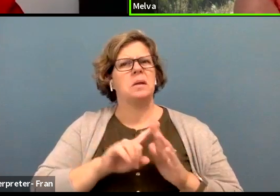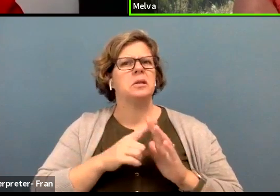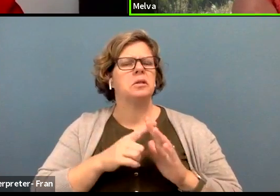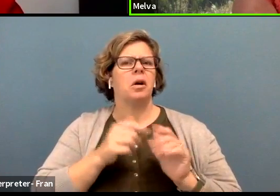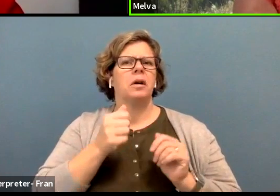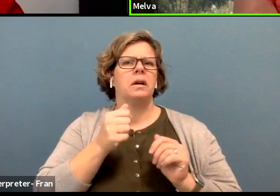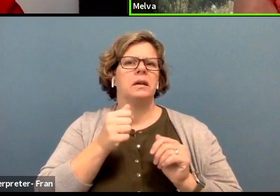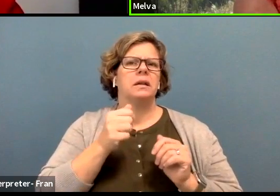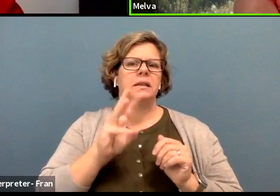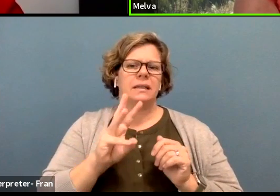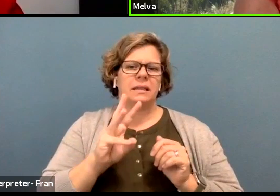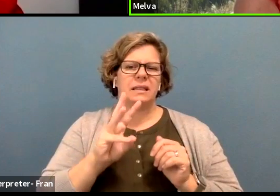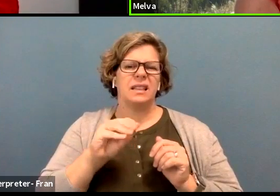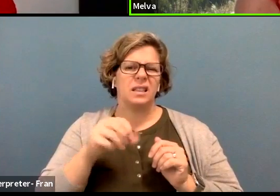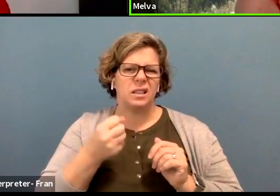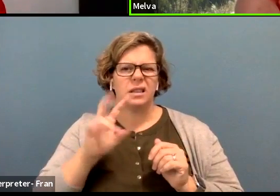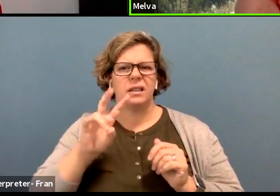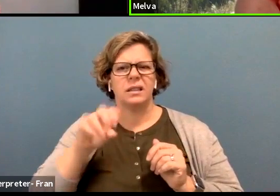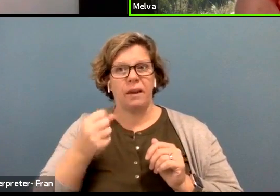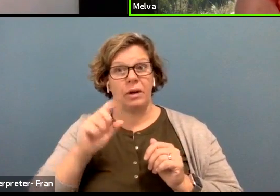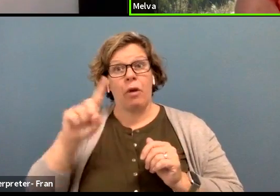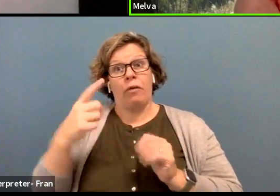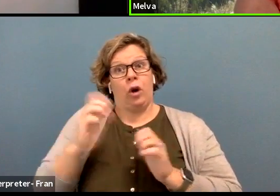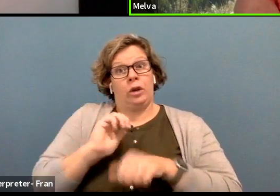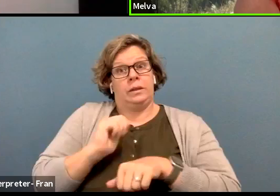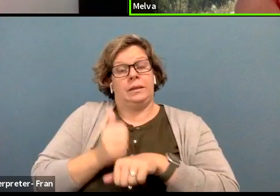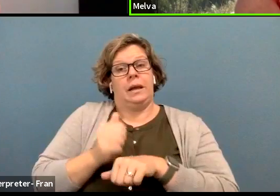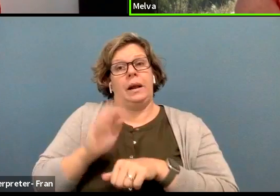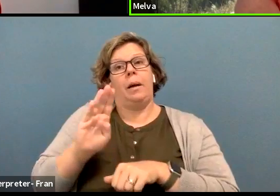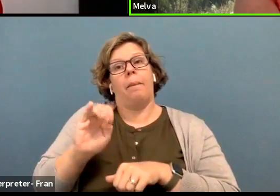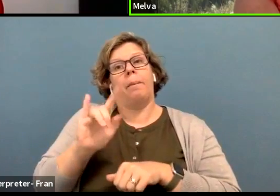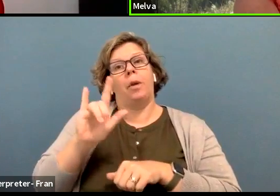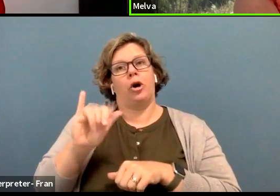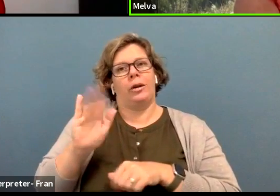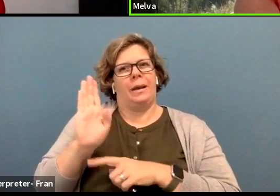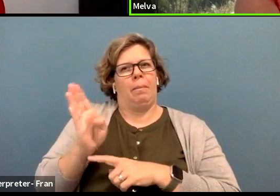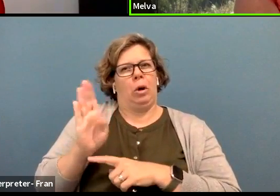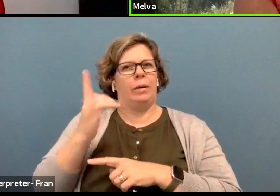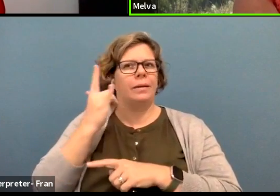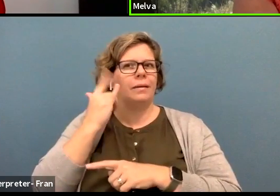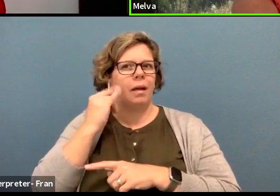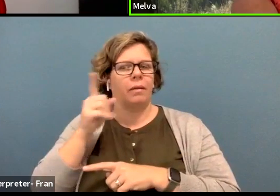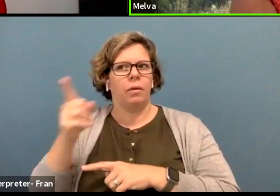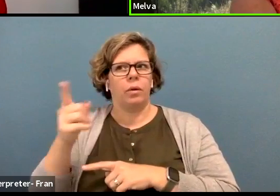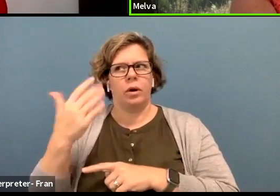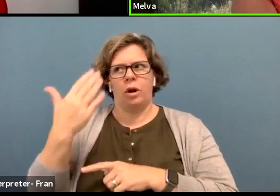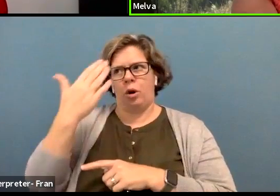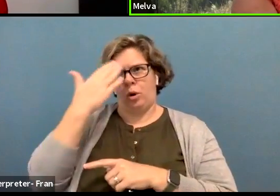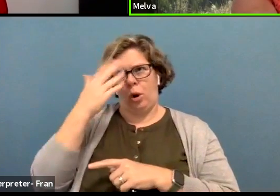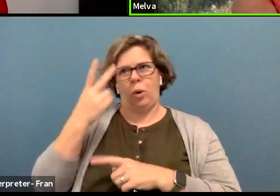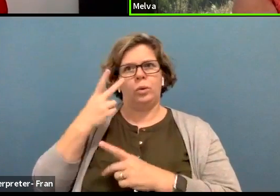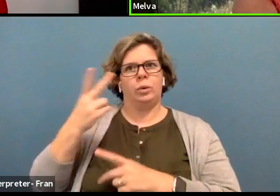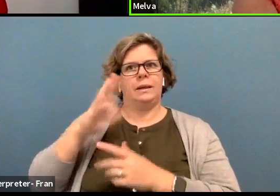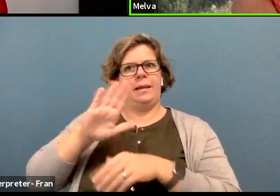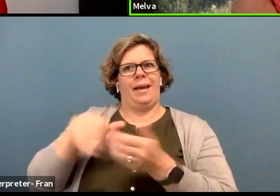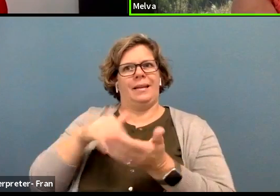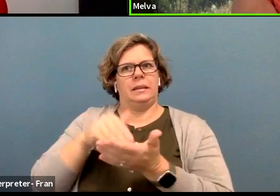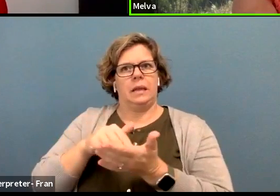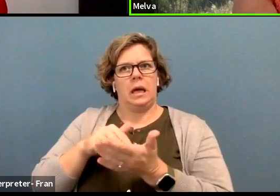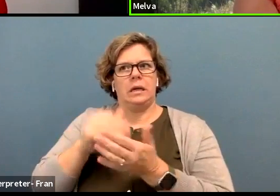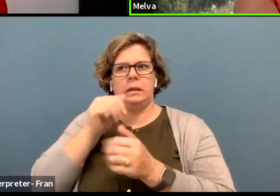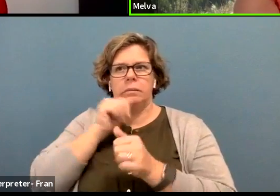was in Berkeley, California. And for us to know the struggles that center went through to